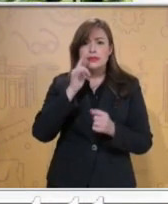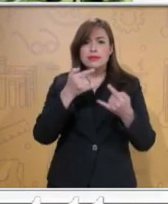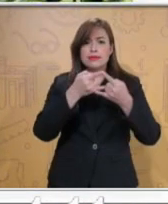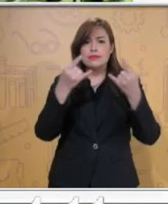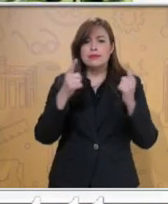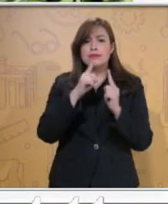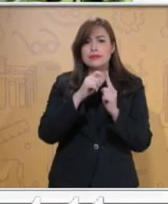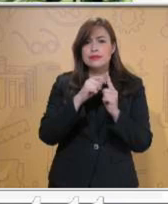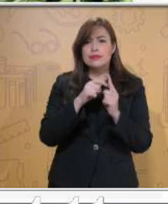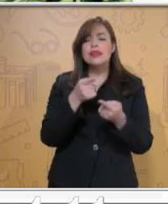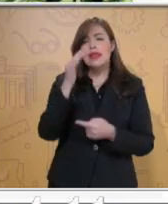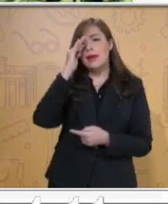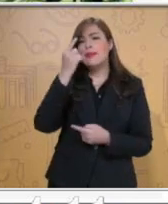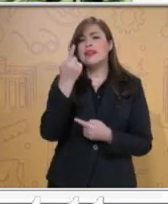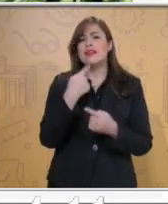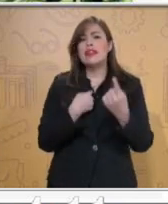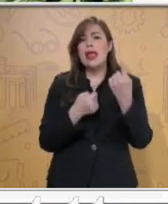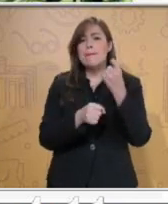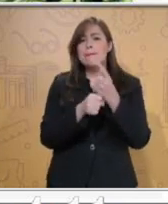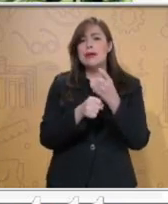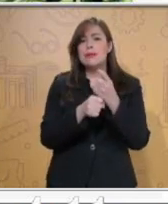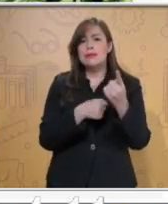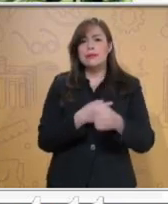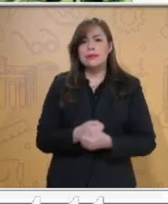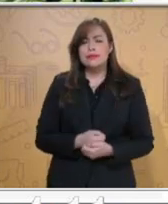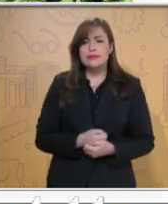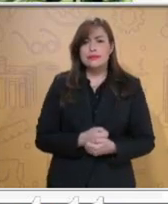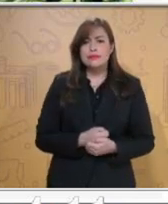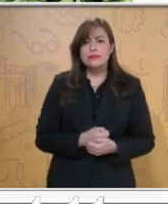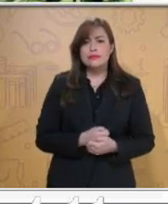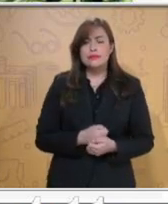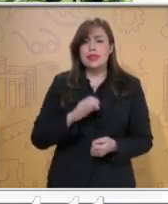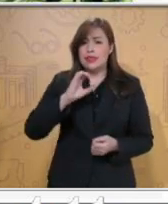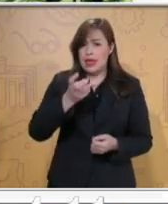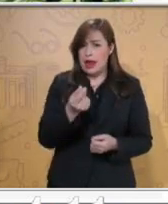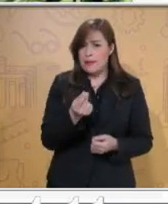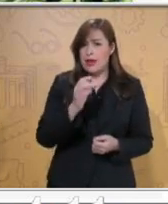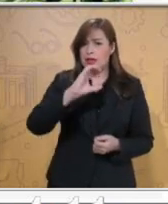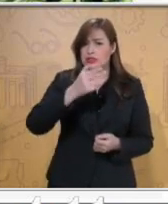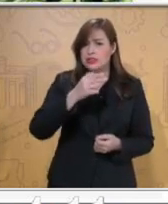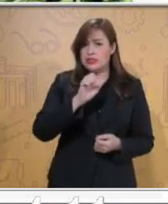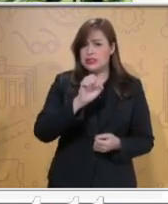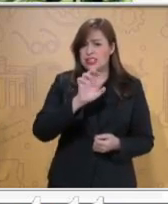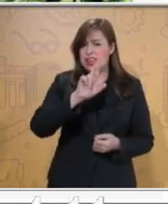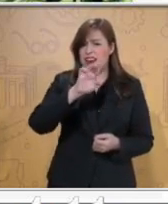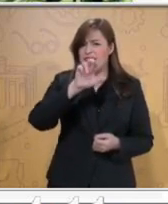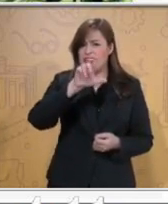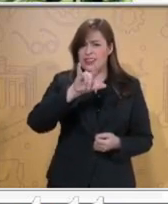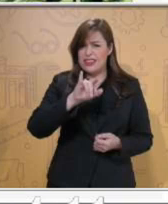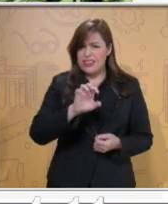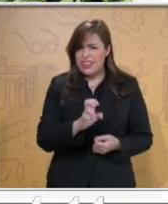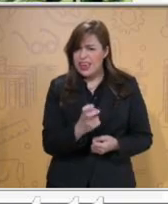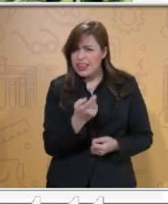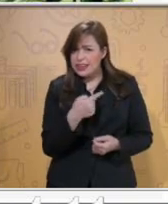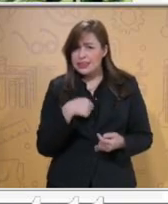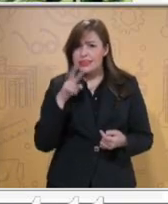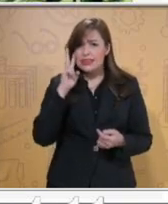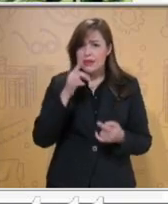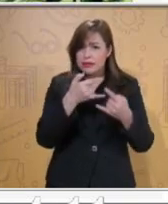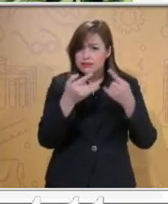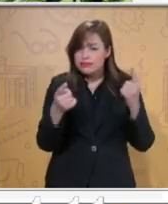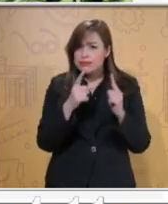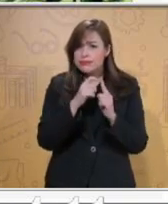one? About Charlie Brown? About Snoopy? And all the Peanuts, the Peanuts character?